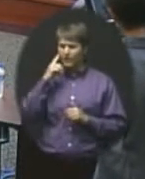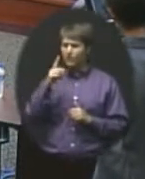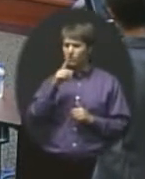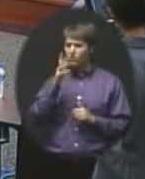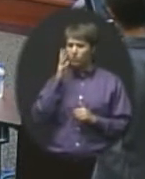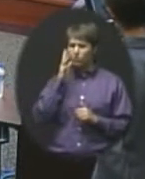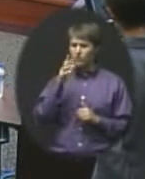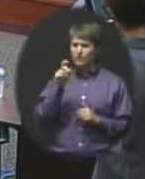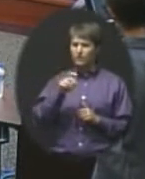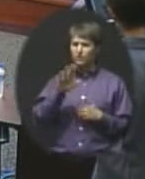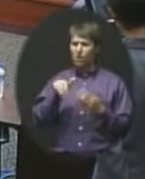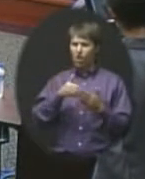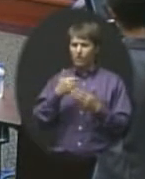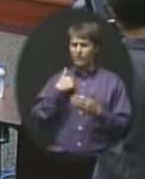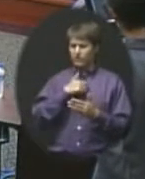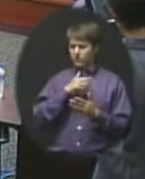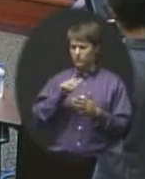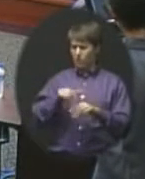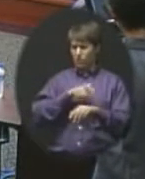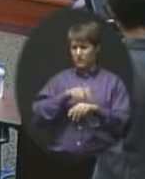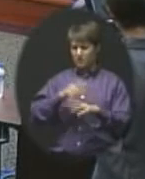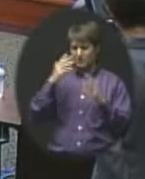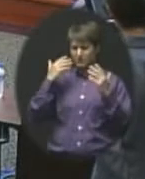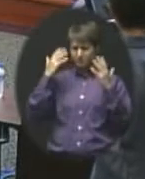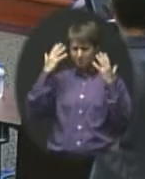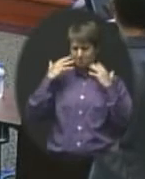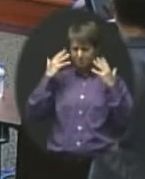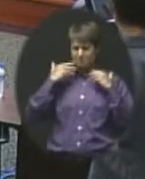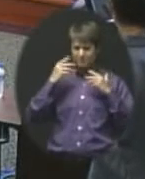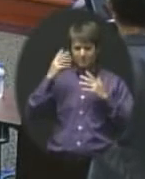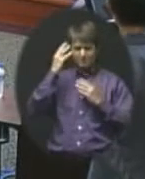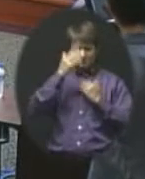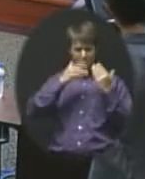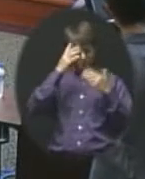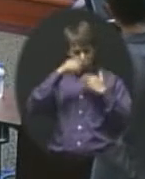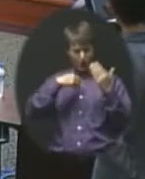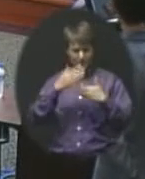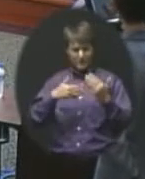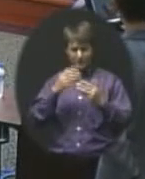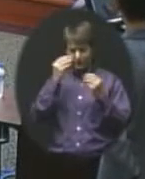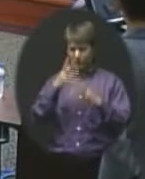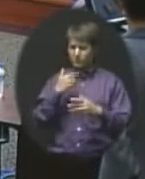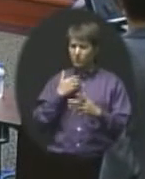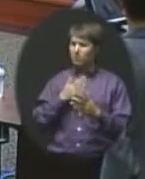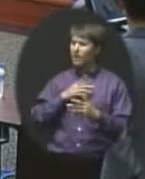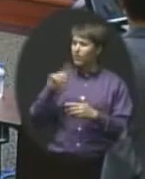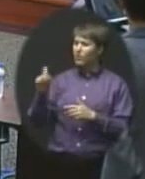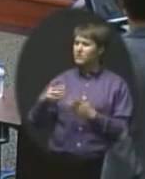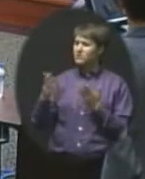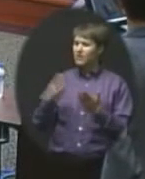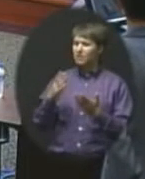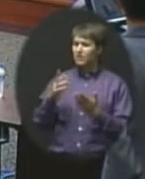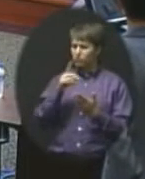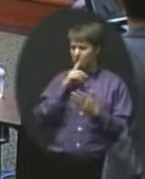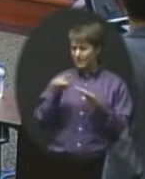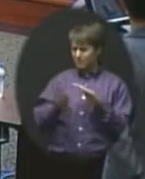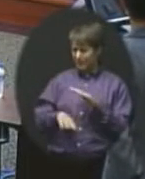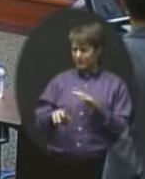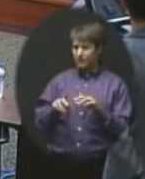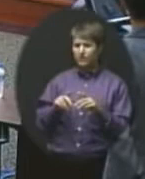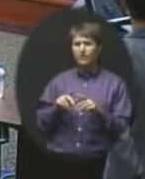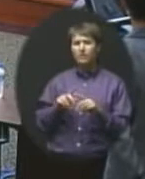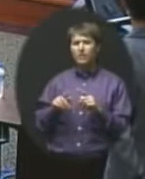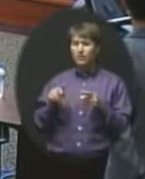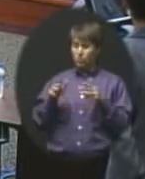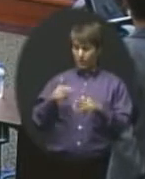take all of us a long time to let this settle in and, and kind of figure it all out. So my question might be really basic. That's okay.